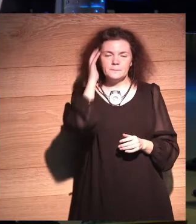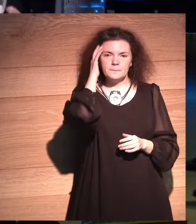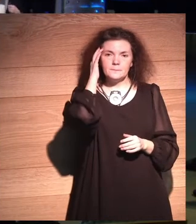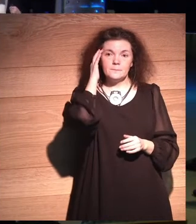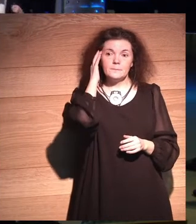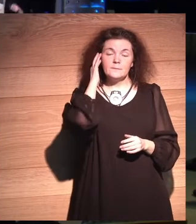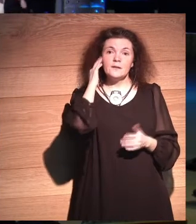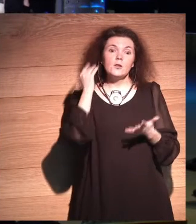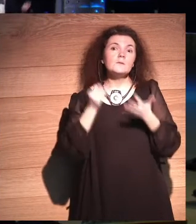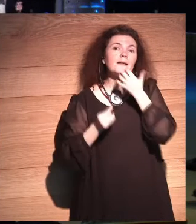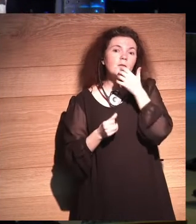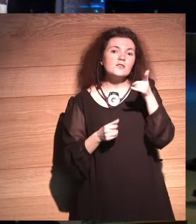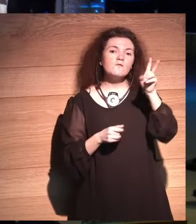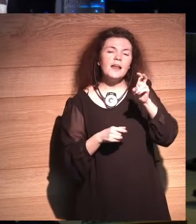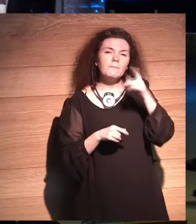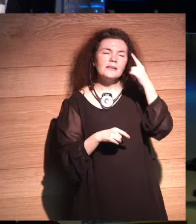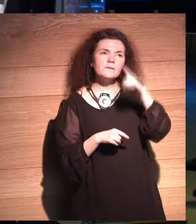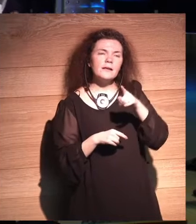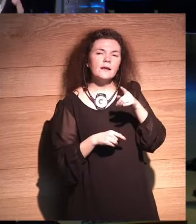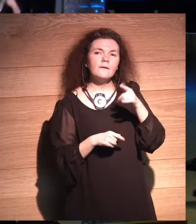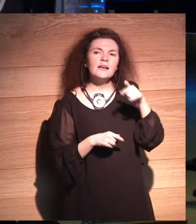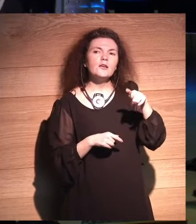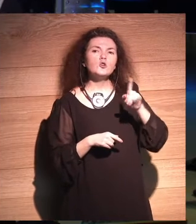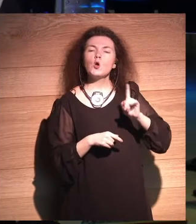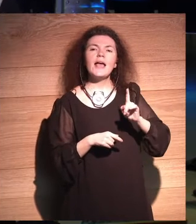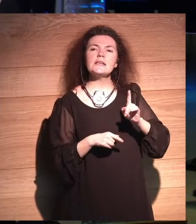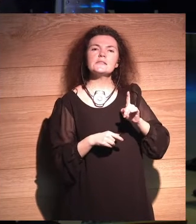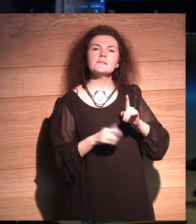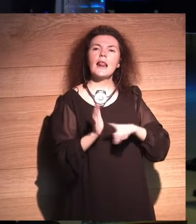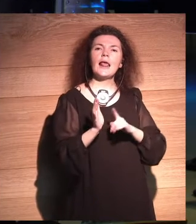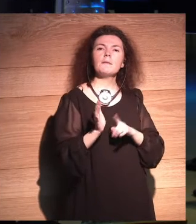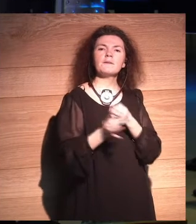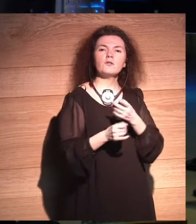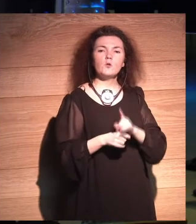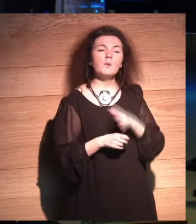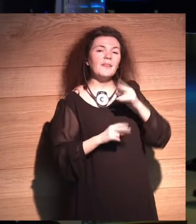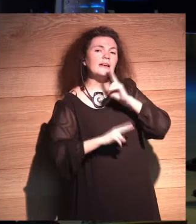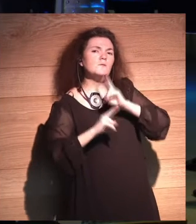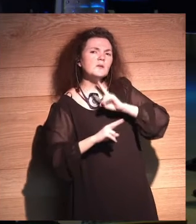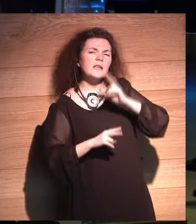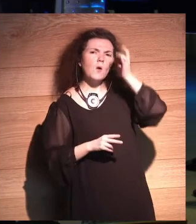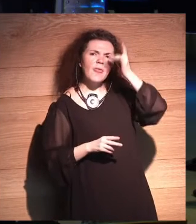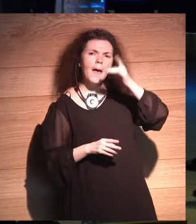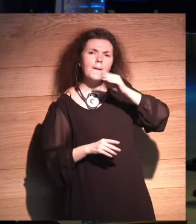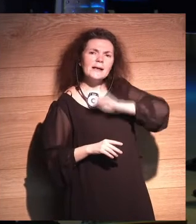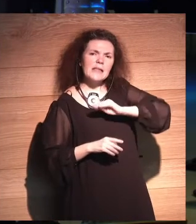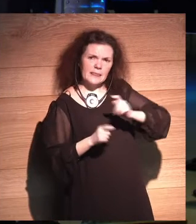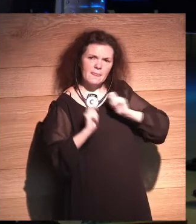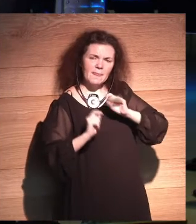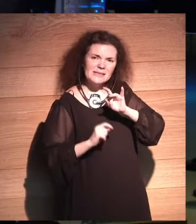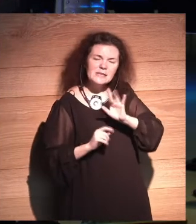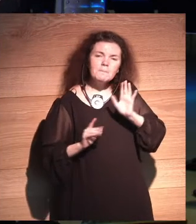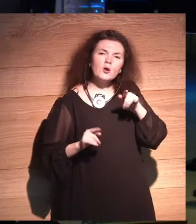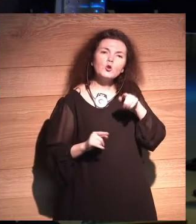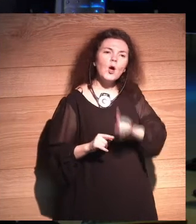do? It's not legitimate. It might be, we might get a lot of good ideas, but it's not legitimate simply to do participation in that way. We